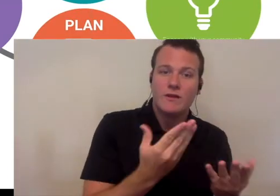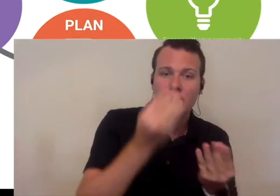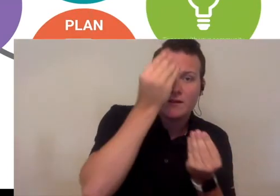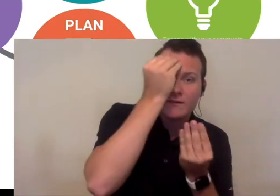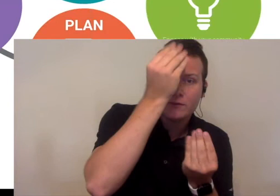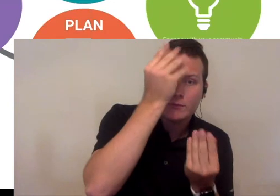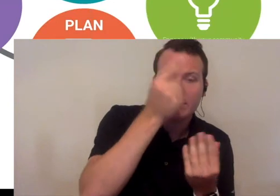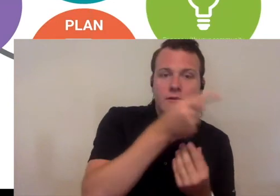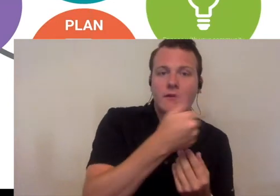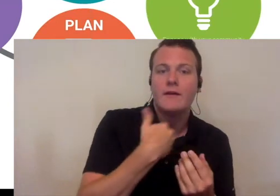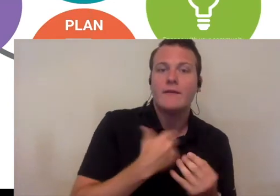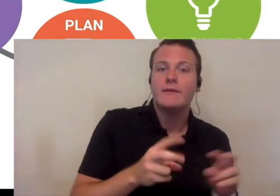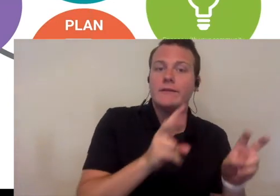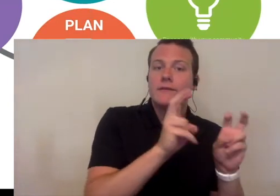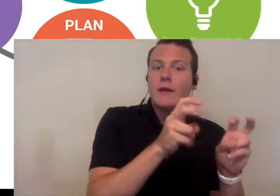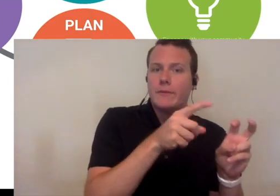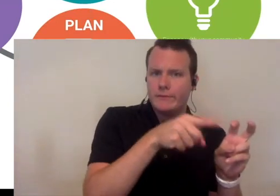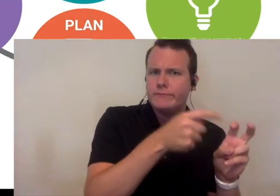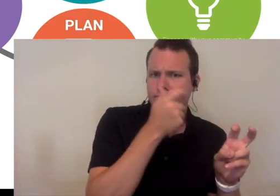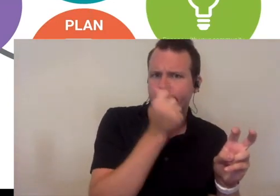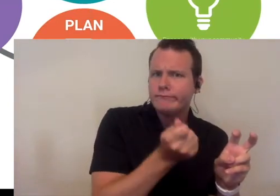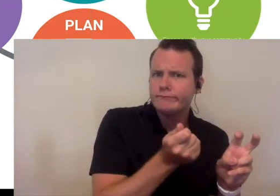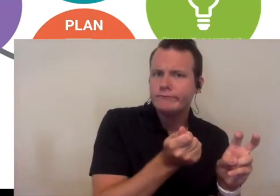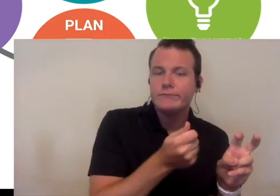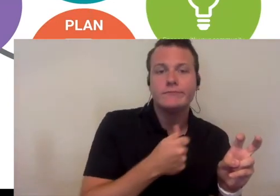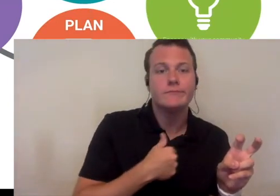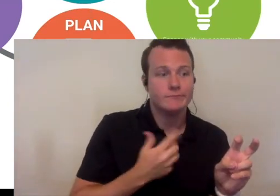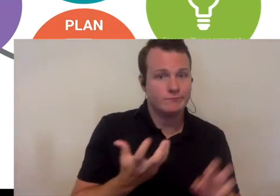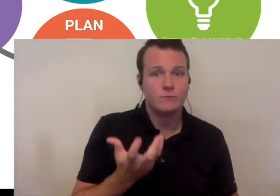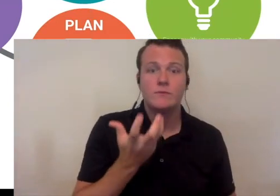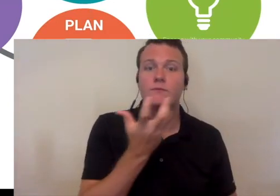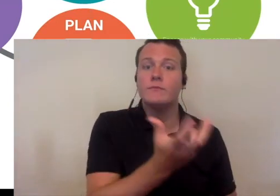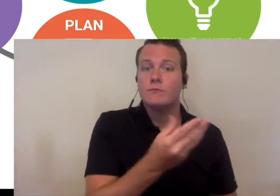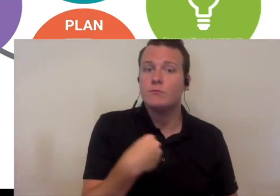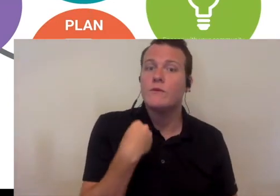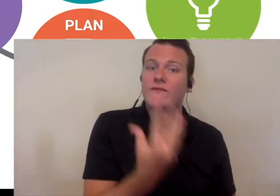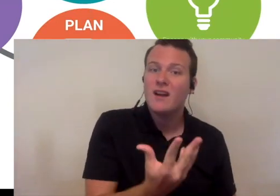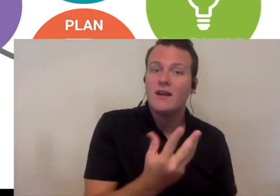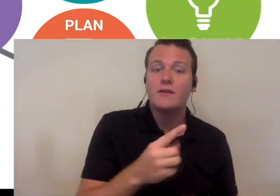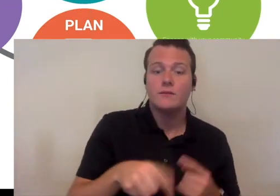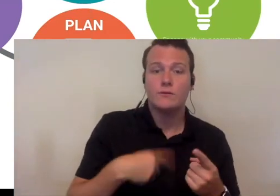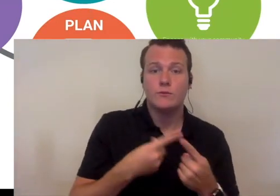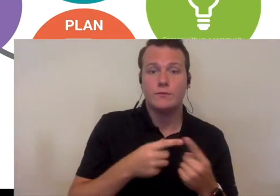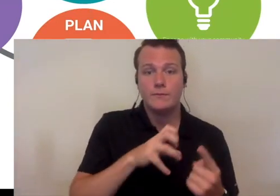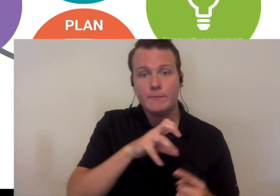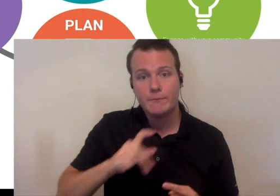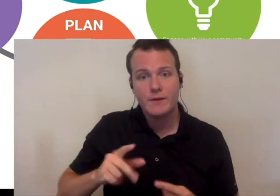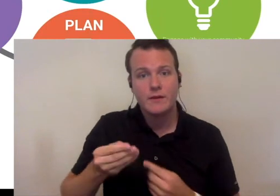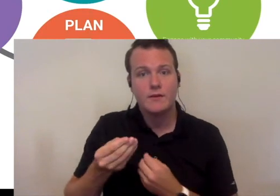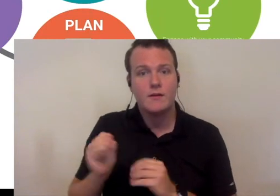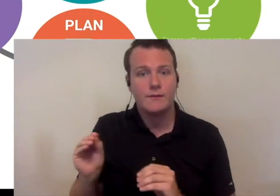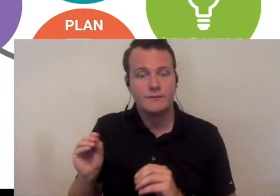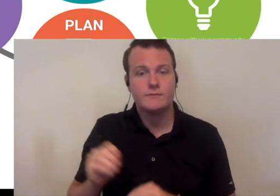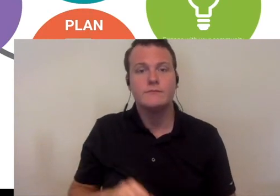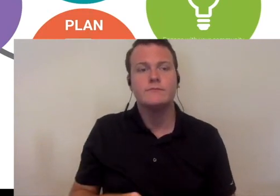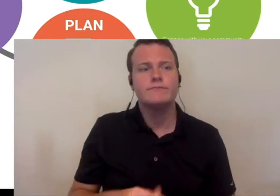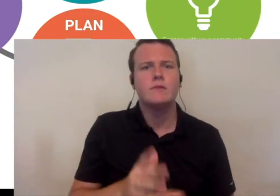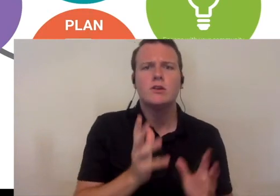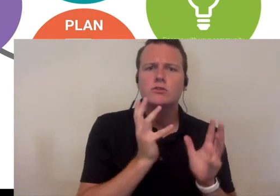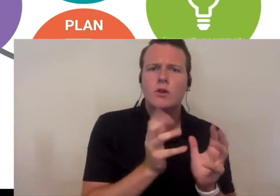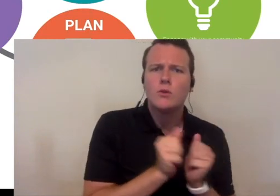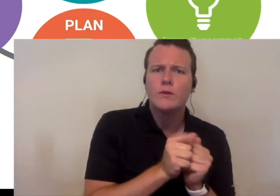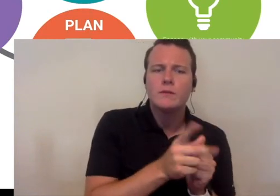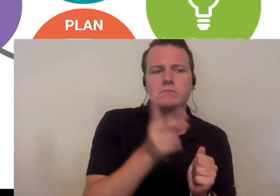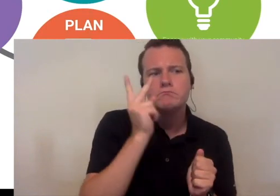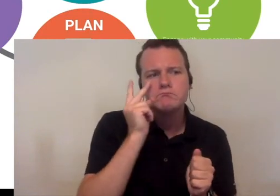some information, or they have a topic that they're interested in, provide that information when you get back to your office. Talk to them,